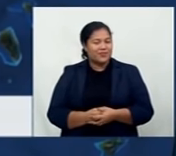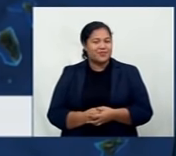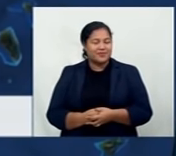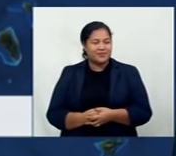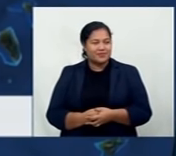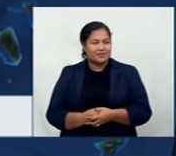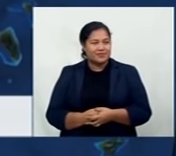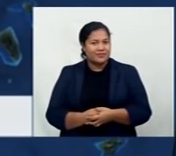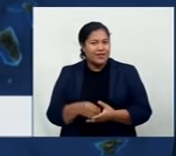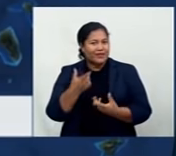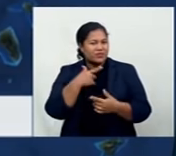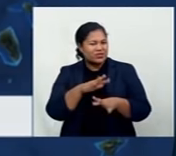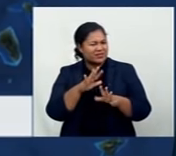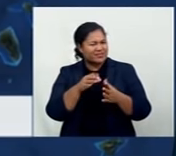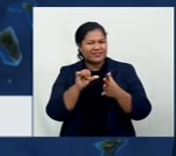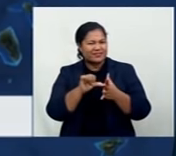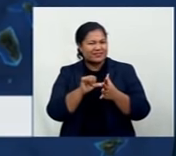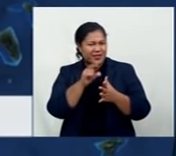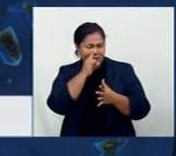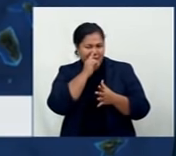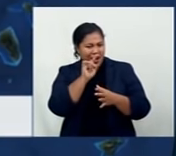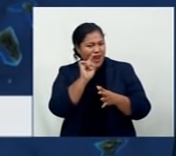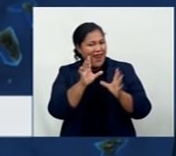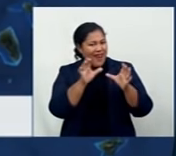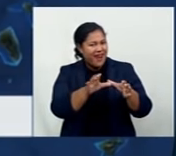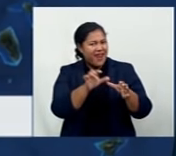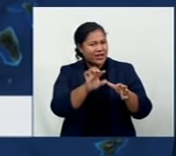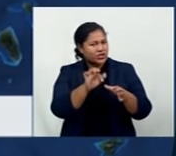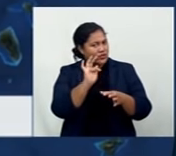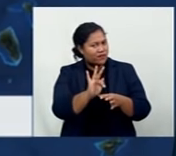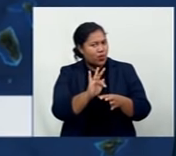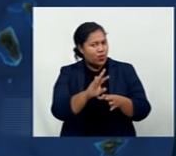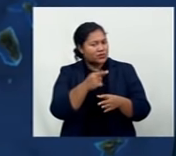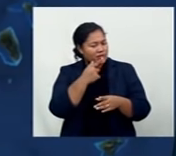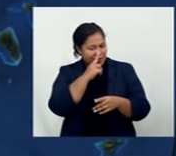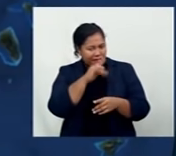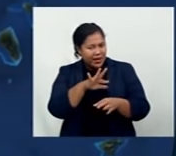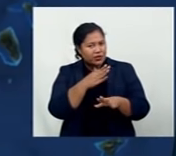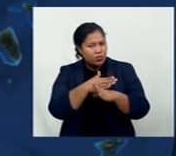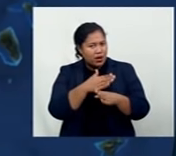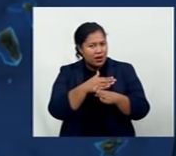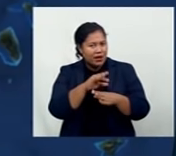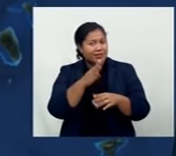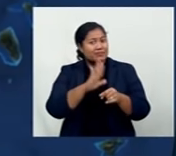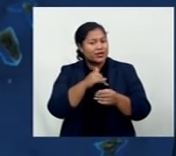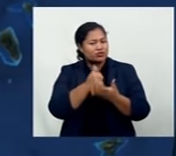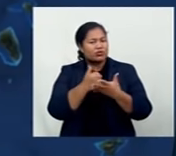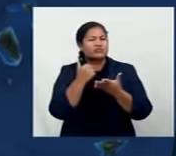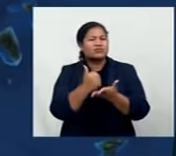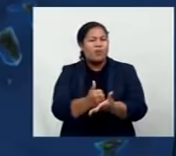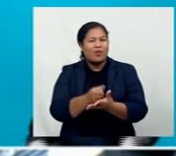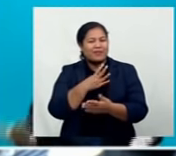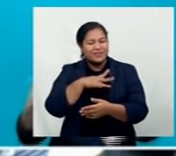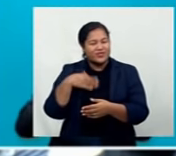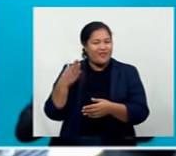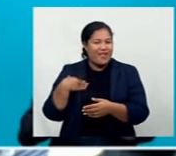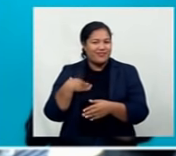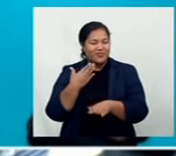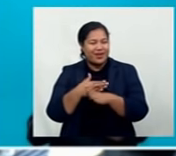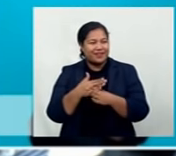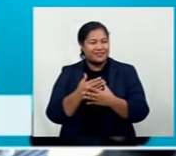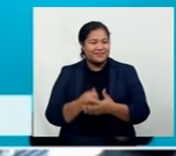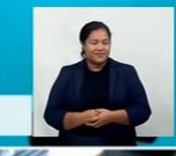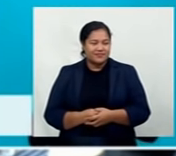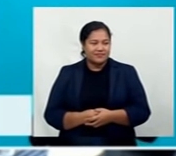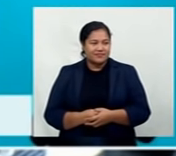the tough enforcement that we're supposed to be doing at the moment to help the Ministry of Health. We all